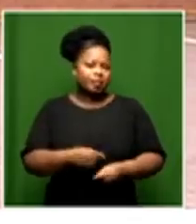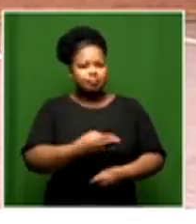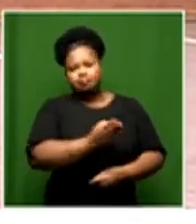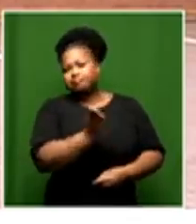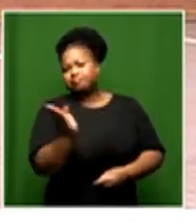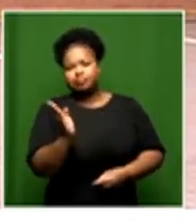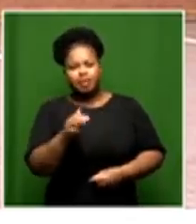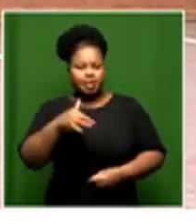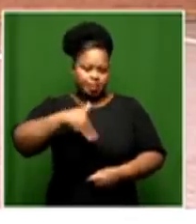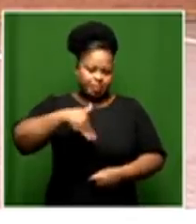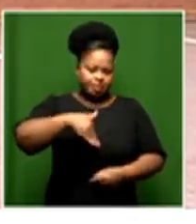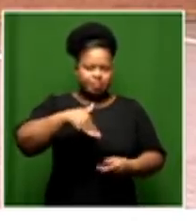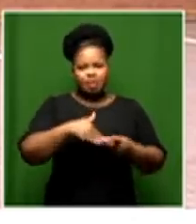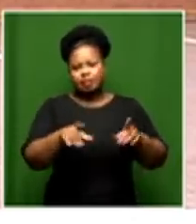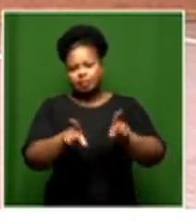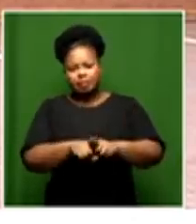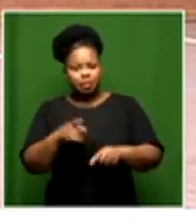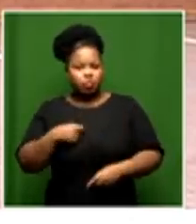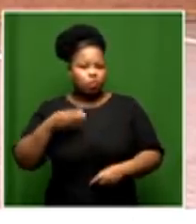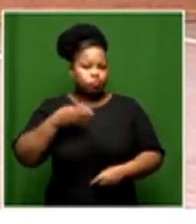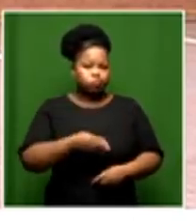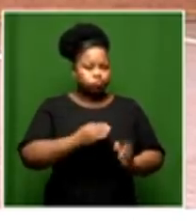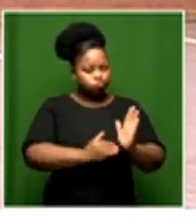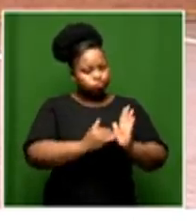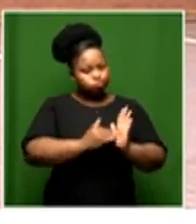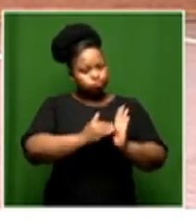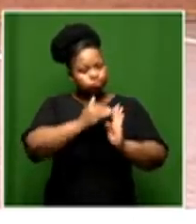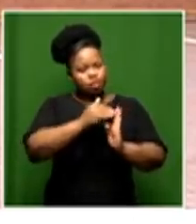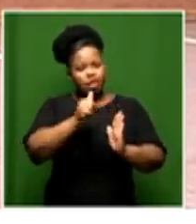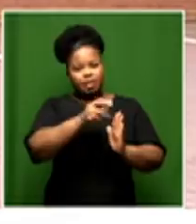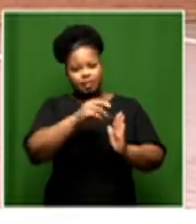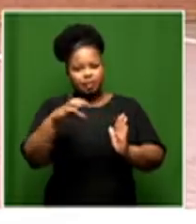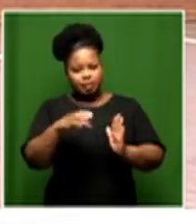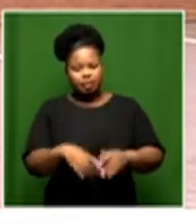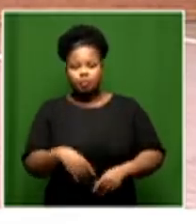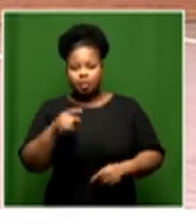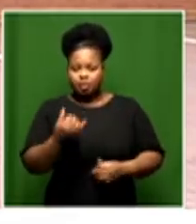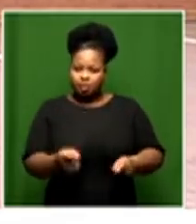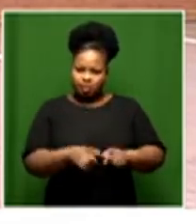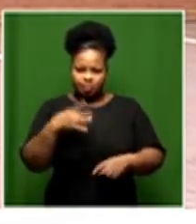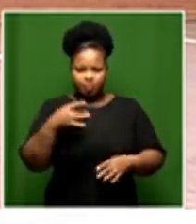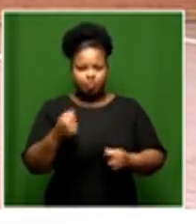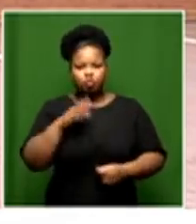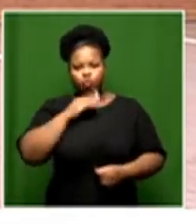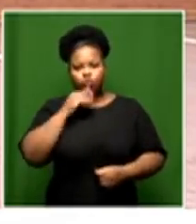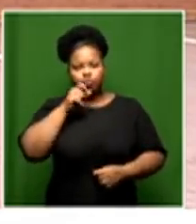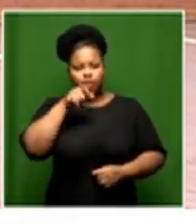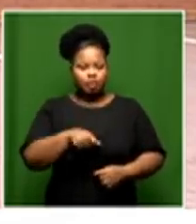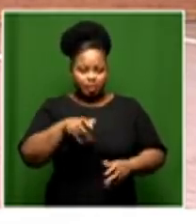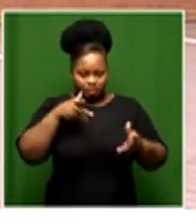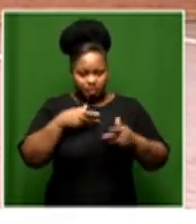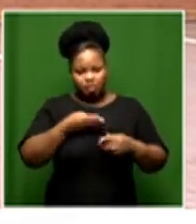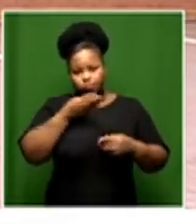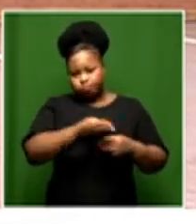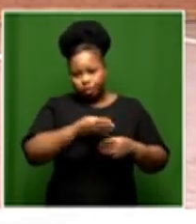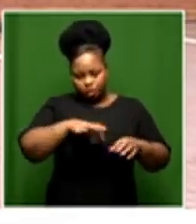in Namibia as well. He worked his way up in the ranks of the ANC. At some point, he was the ANC spokesperson here